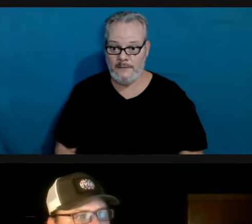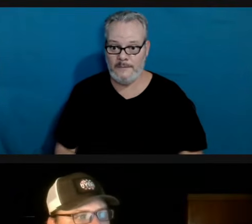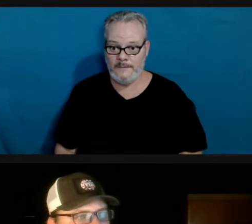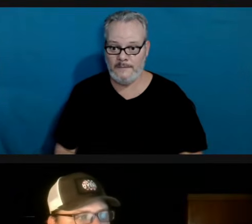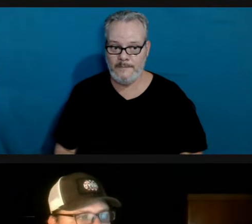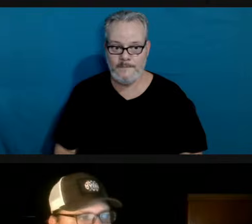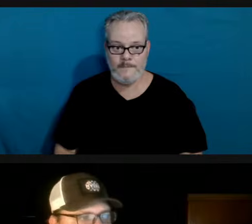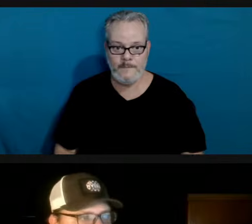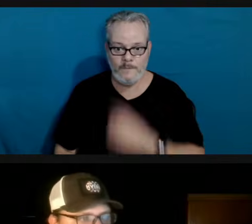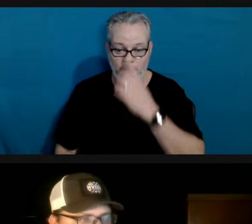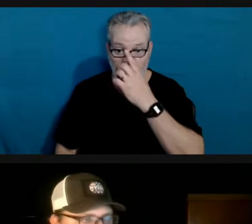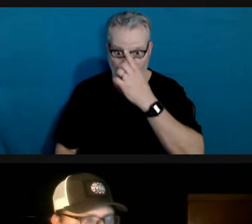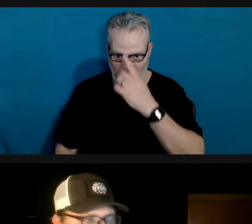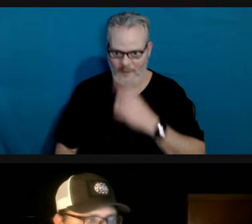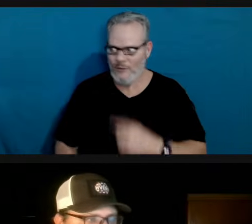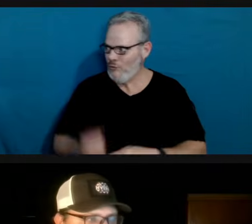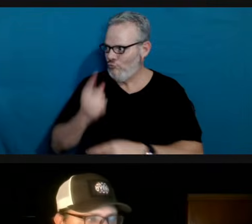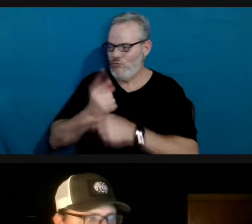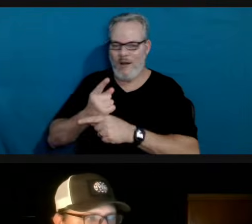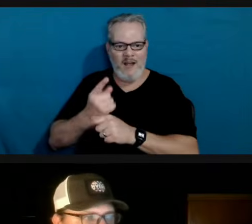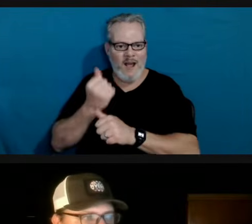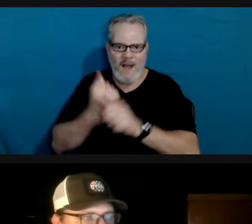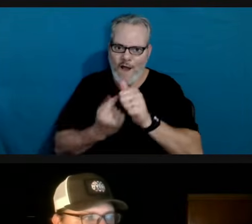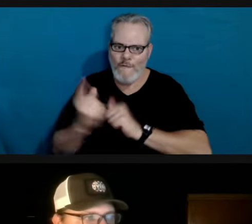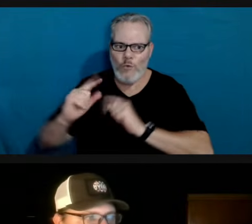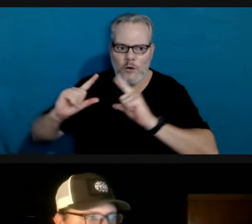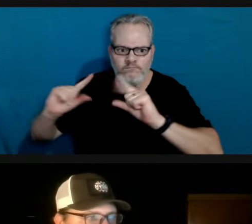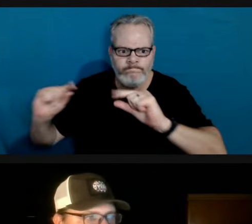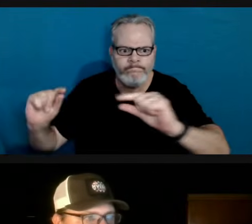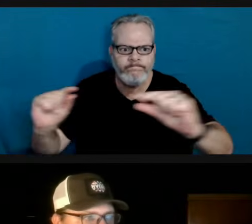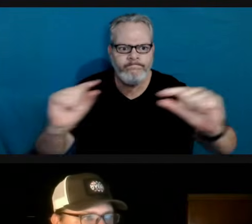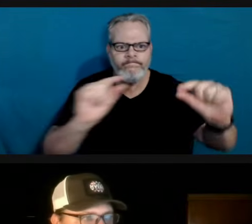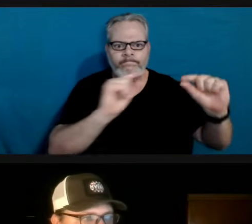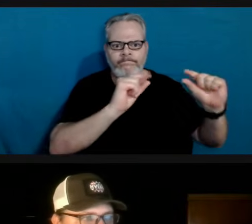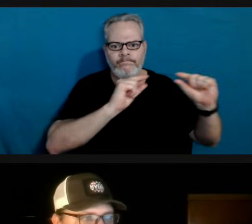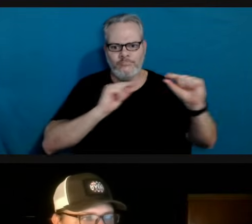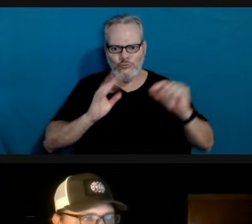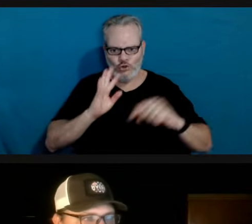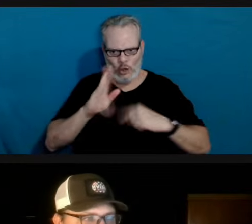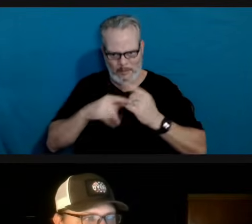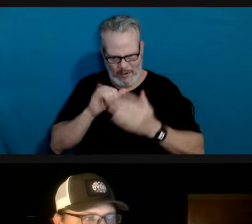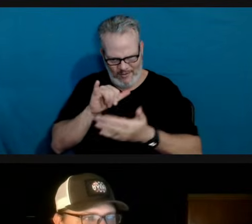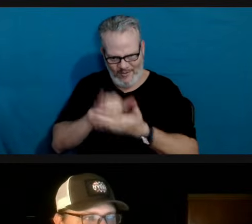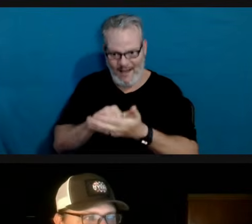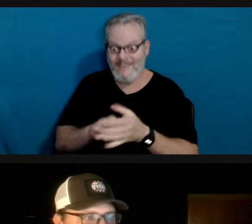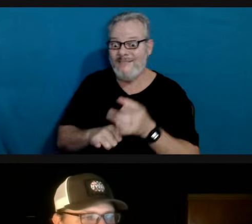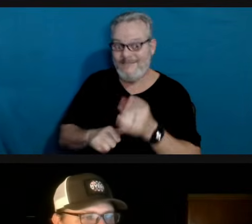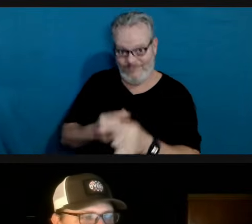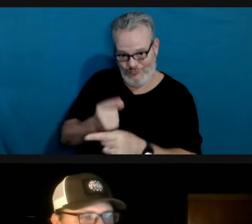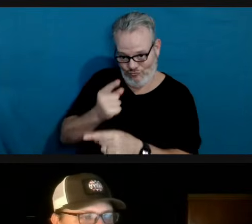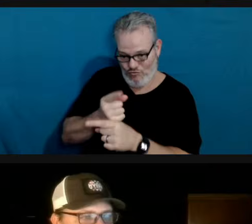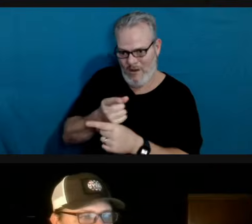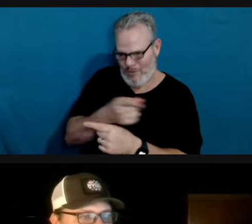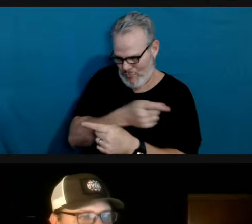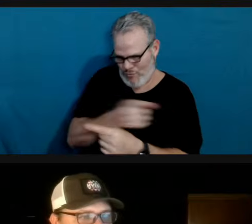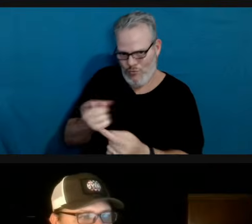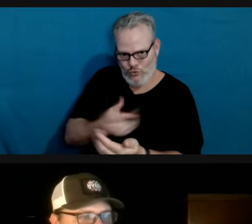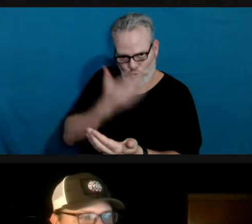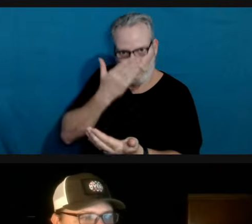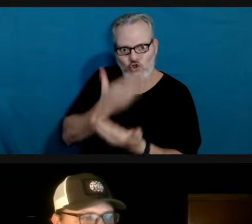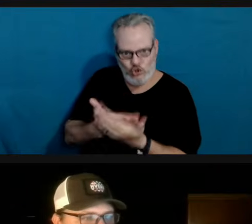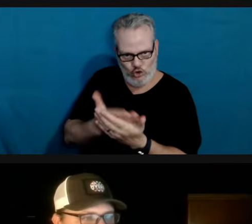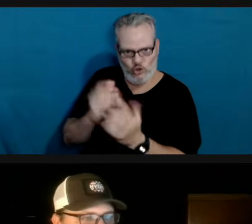It's been the story of the week right there. Pretty much. That's good conditions right there. Those are compared to what we've been in. Those are